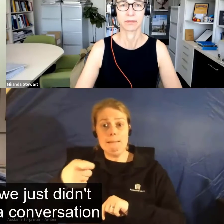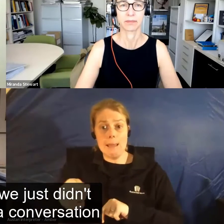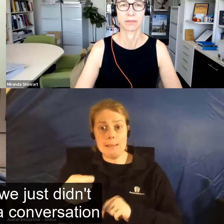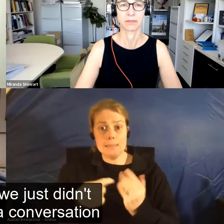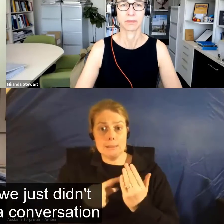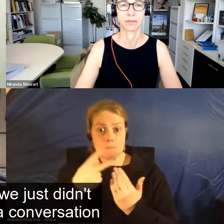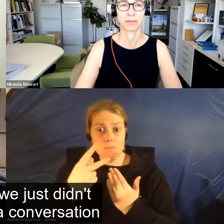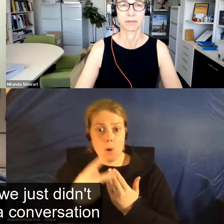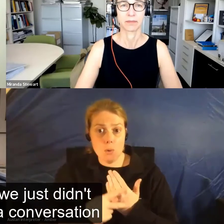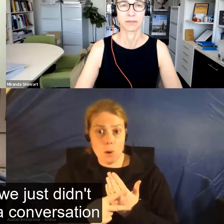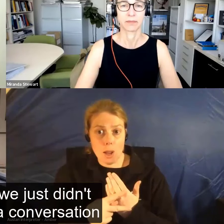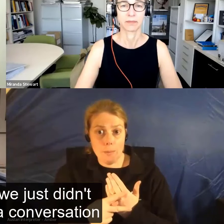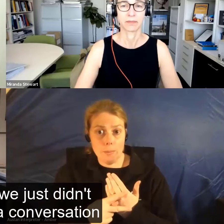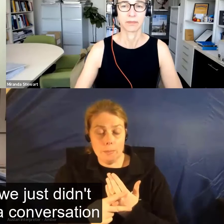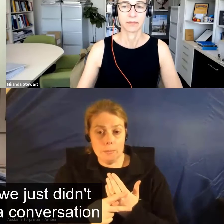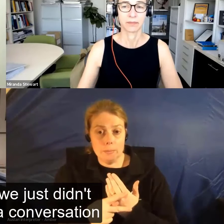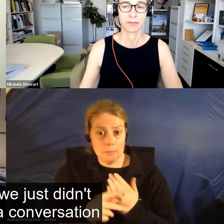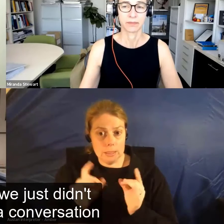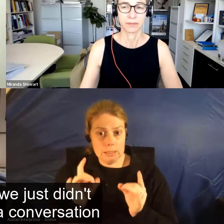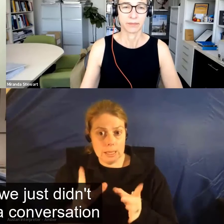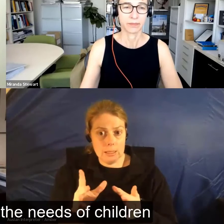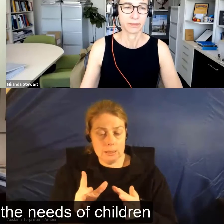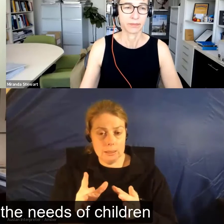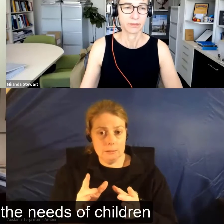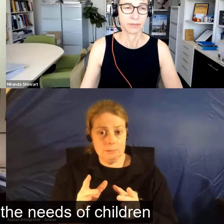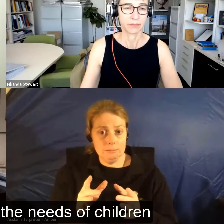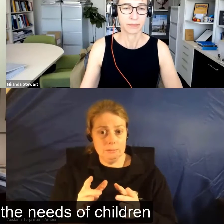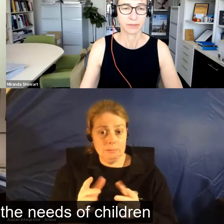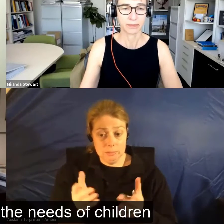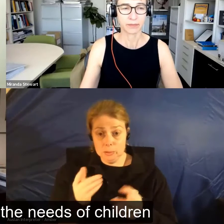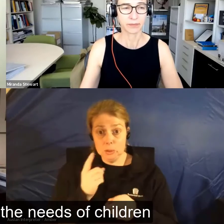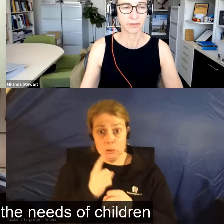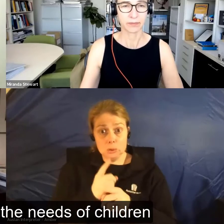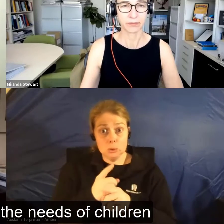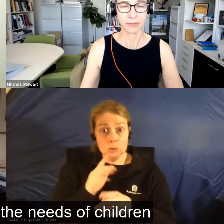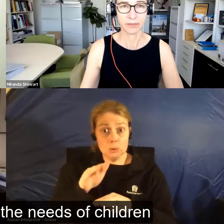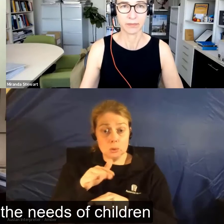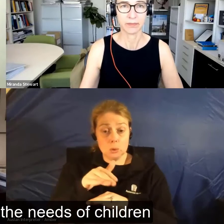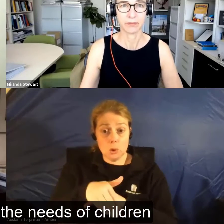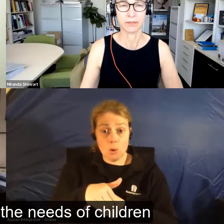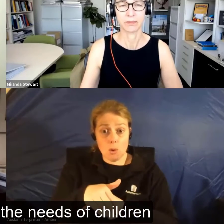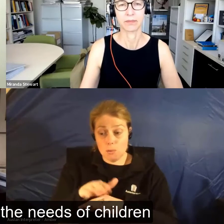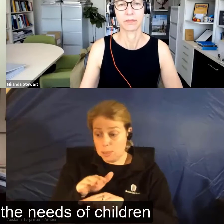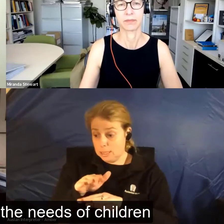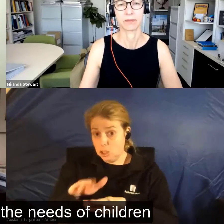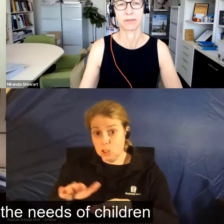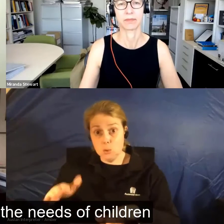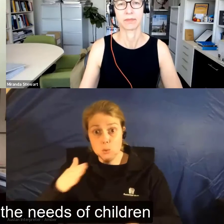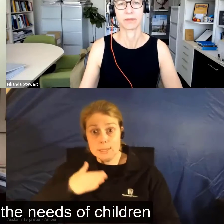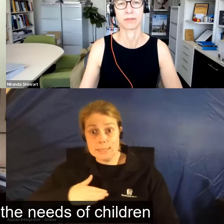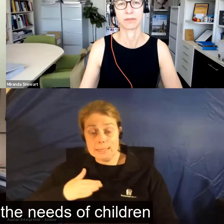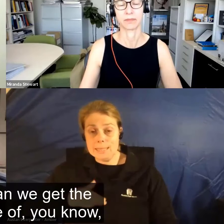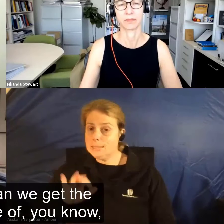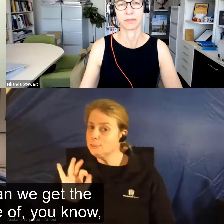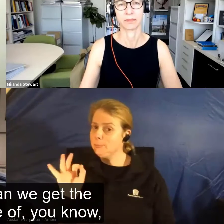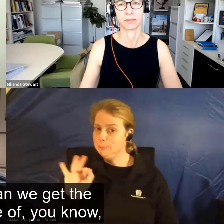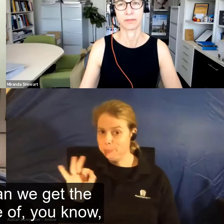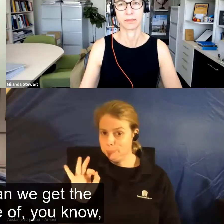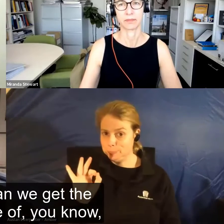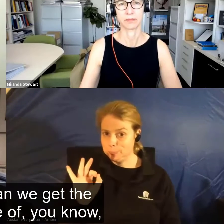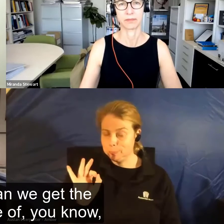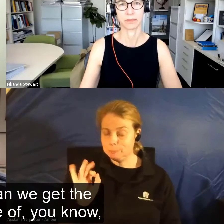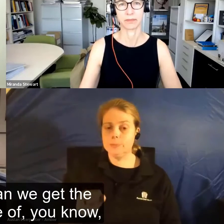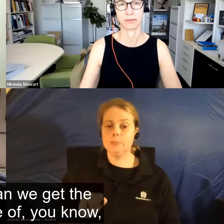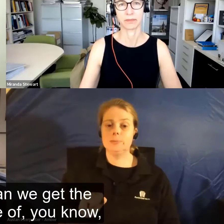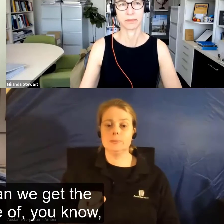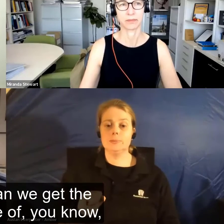just didn't really have a conversation about what are the needs of children and